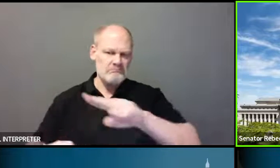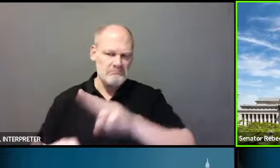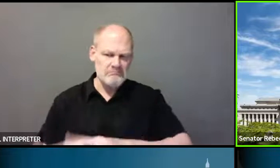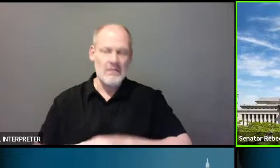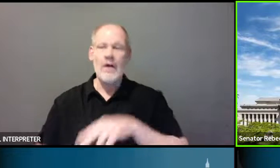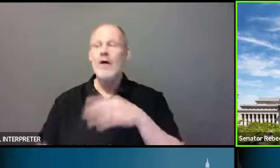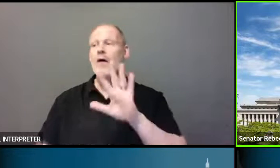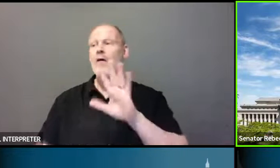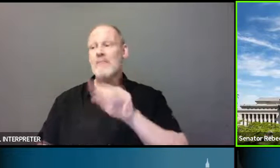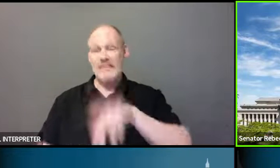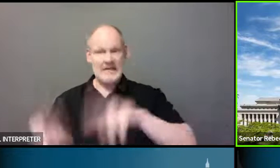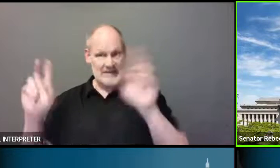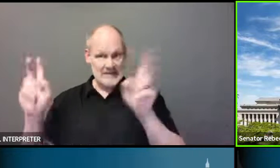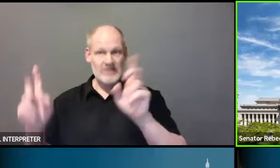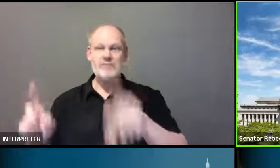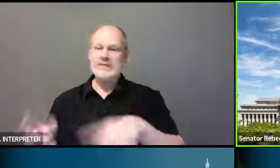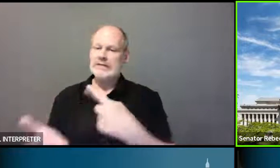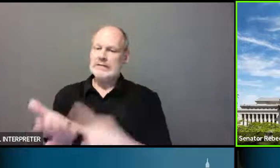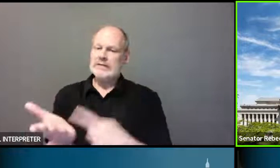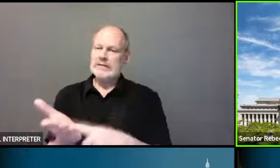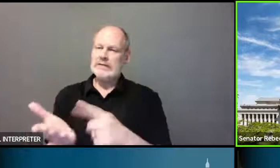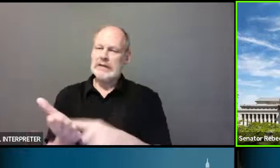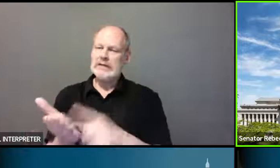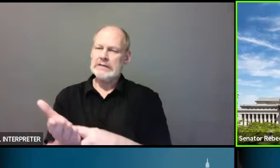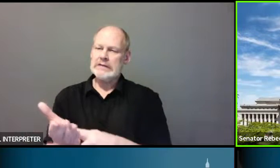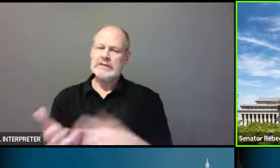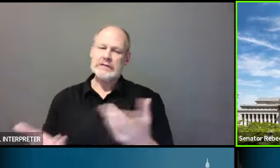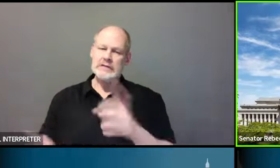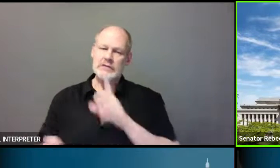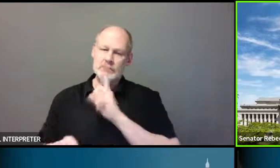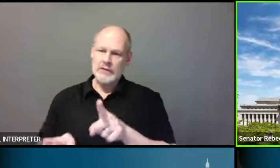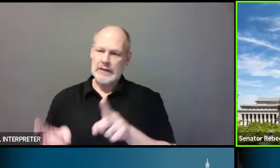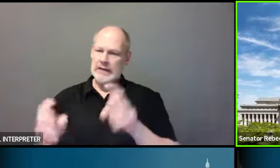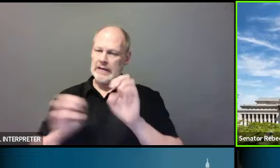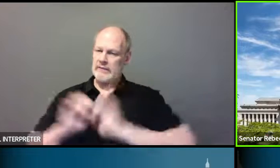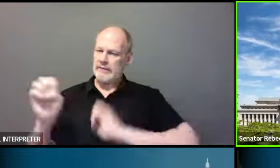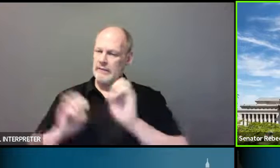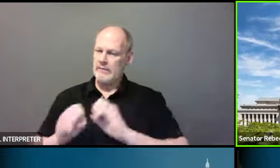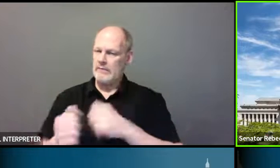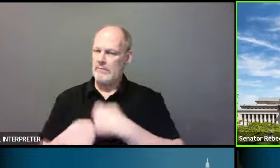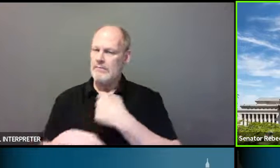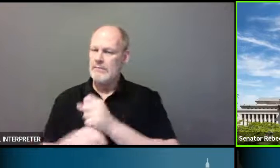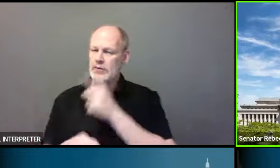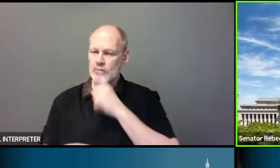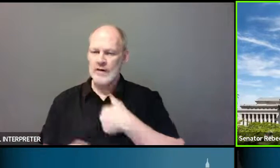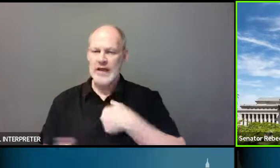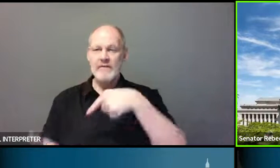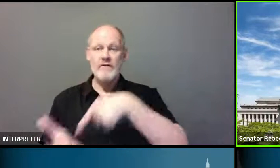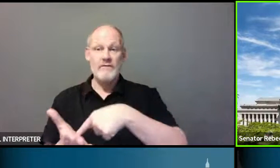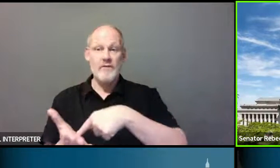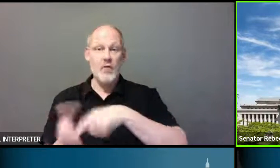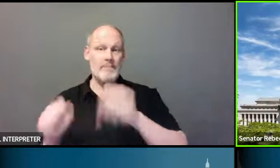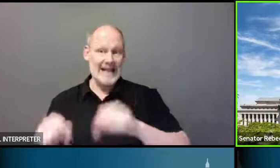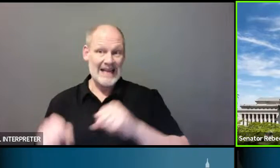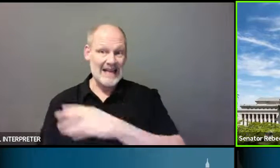where we have to look at in terms of making sure that there's affordability and opportunities for homeownership in our